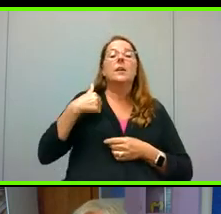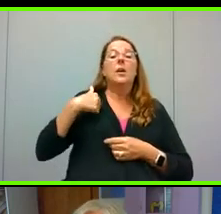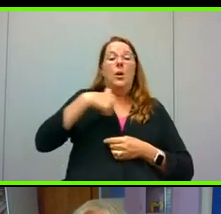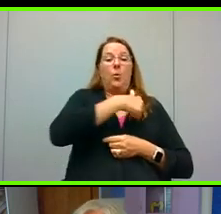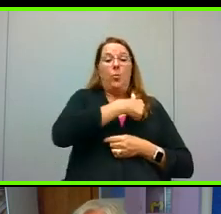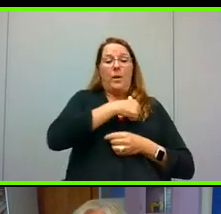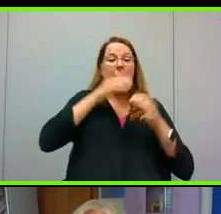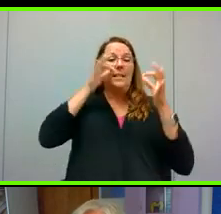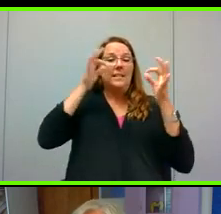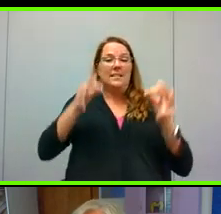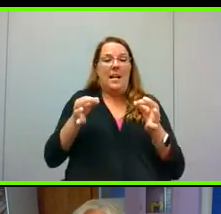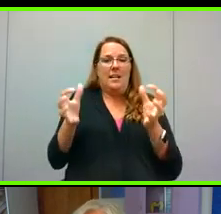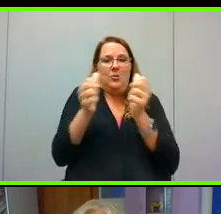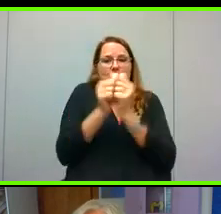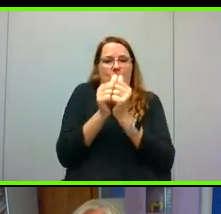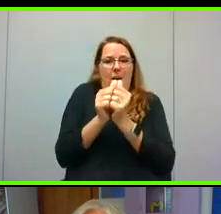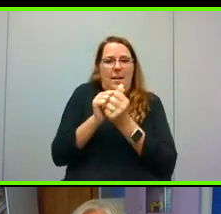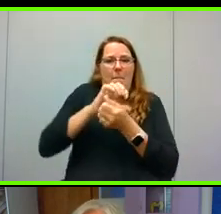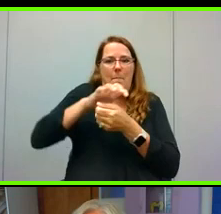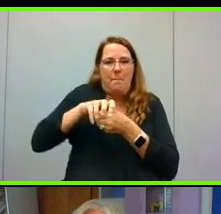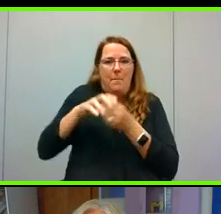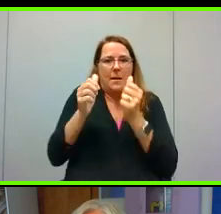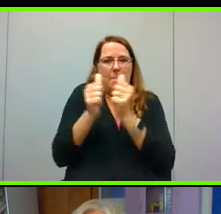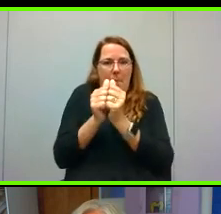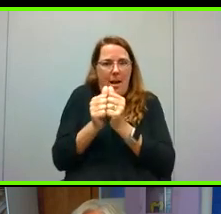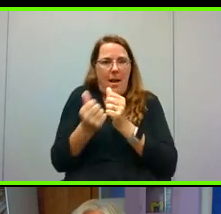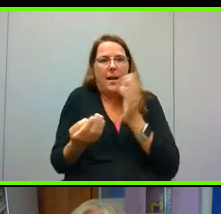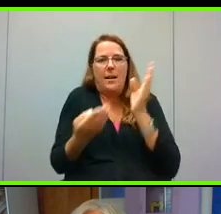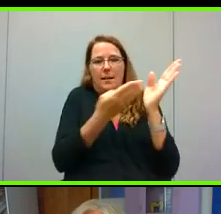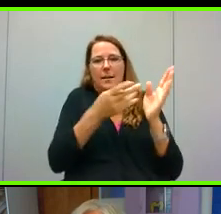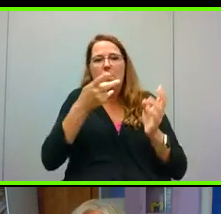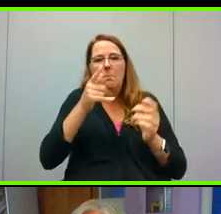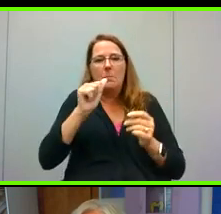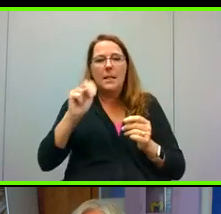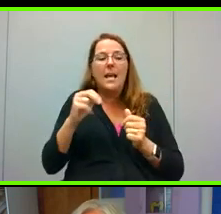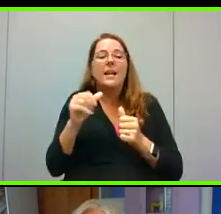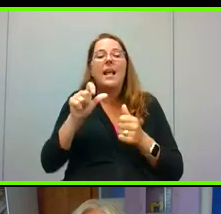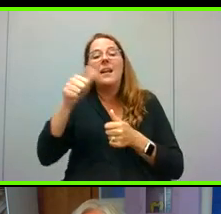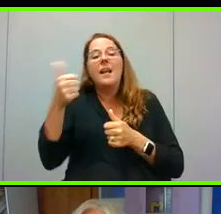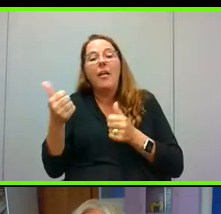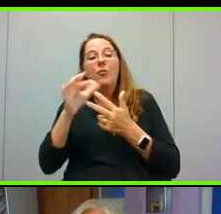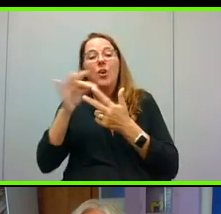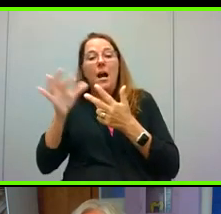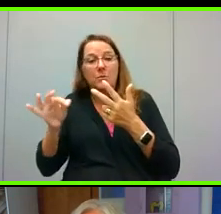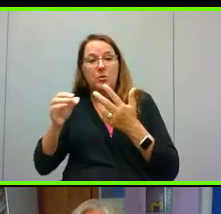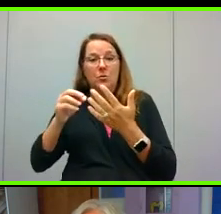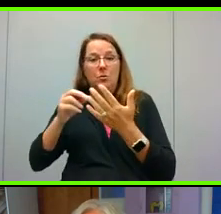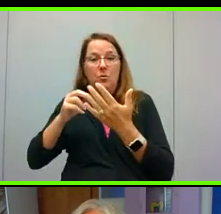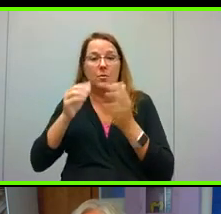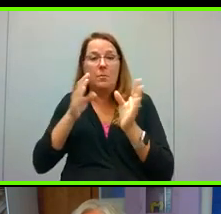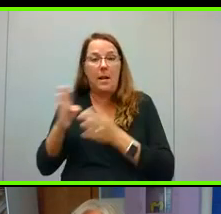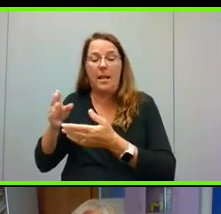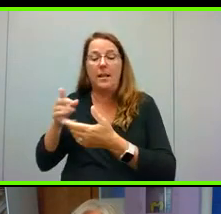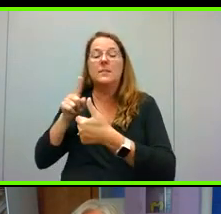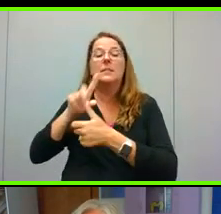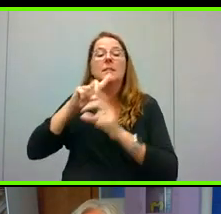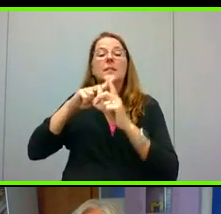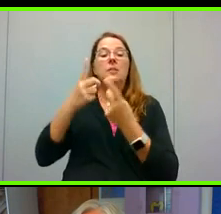to do a combined plan and add the other optional programs. And in Virginia, those are through the Department of